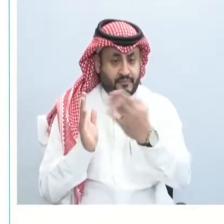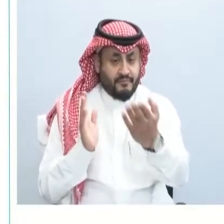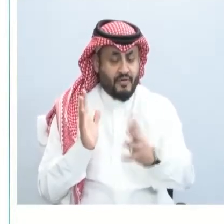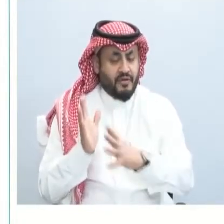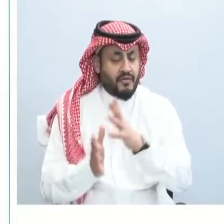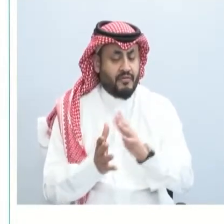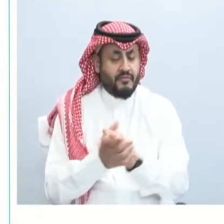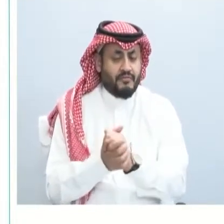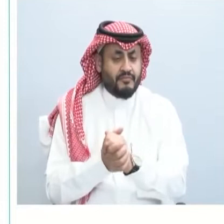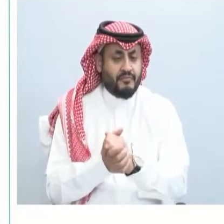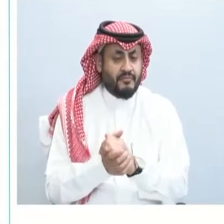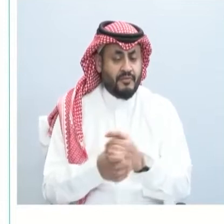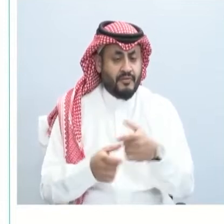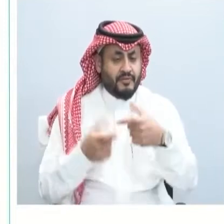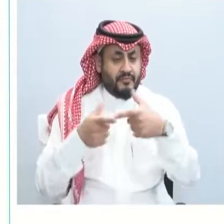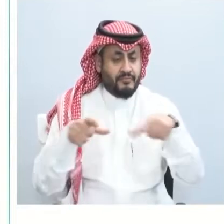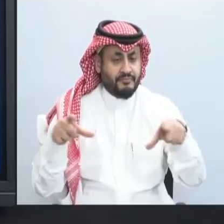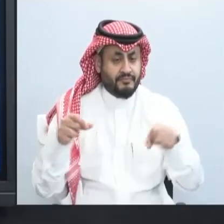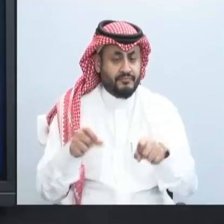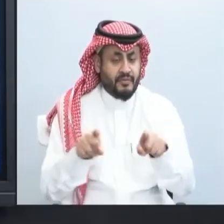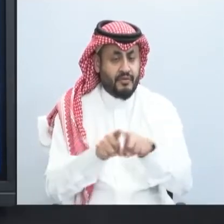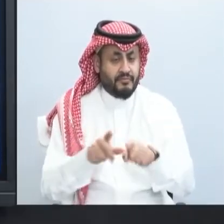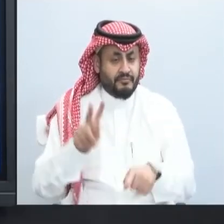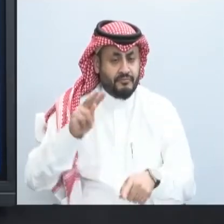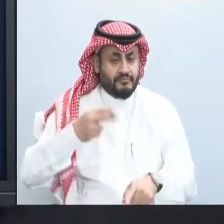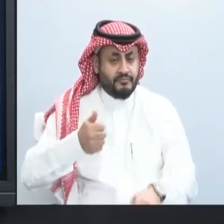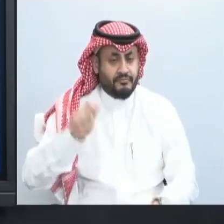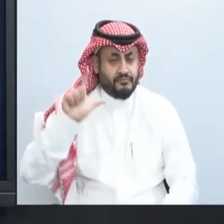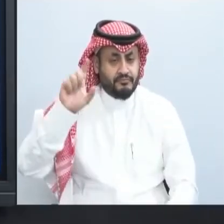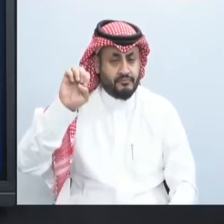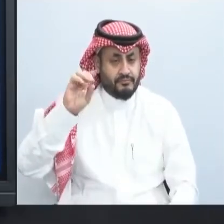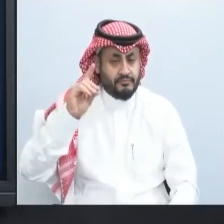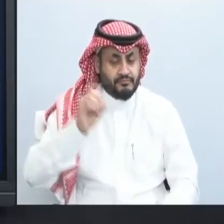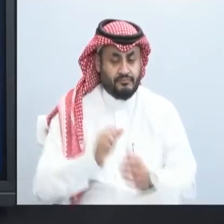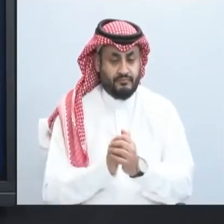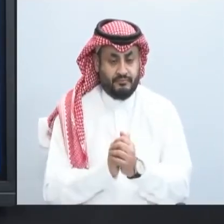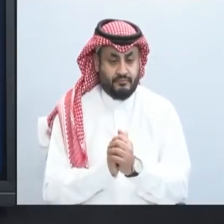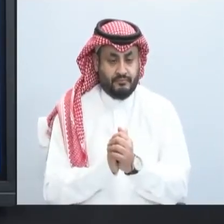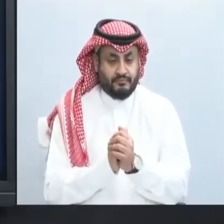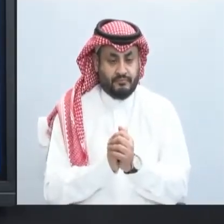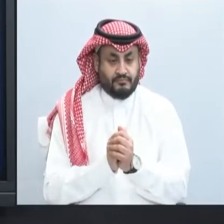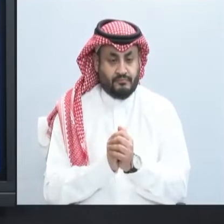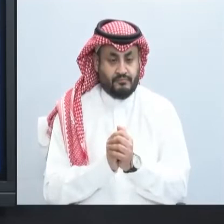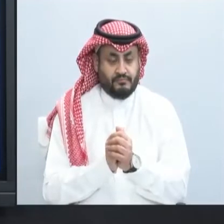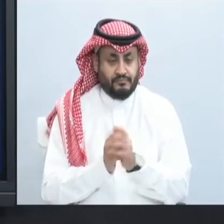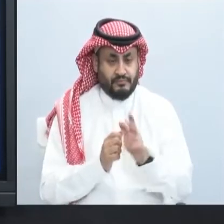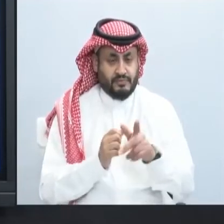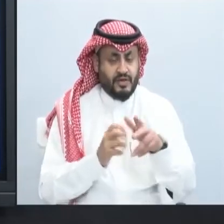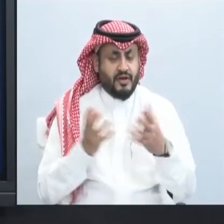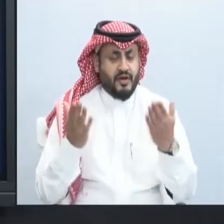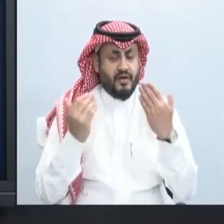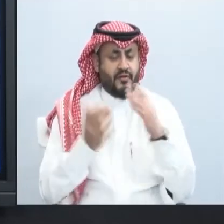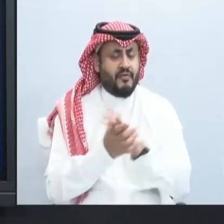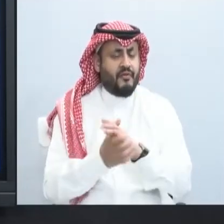or which is called, My Brother Khalid. And in this text, we learned what happened